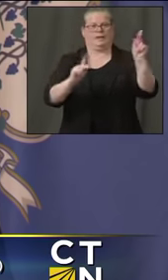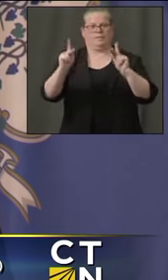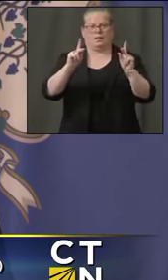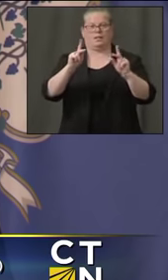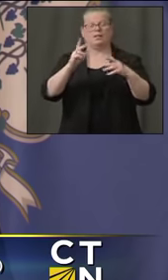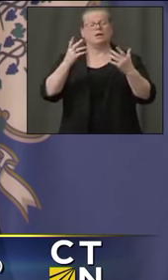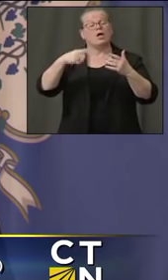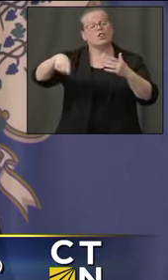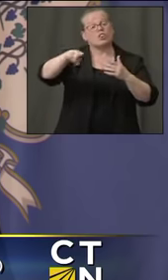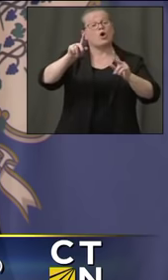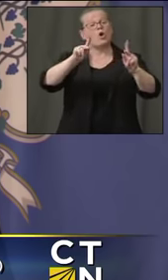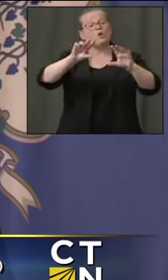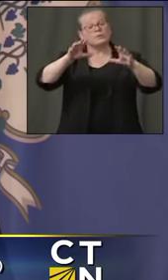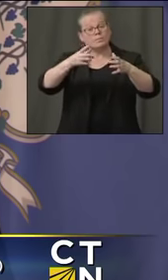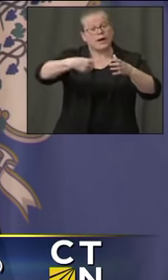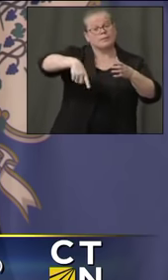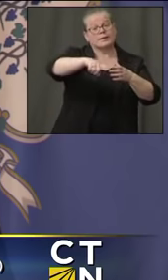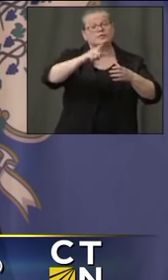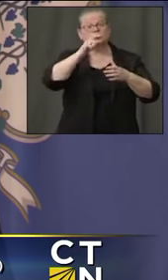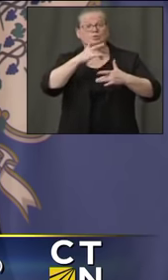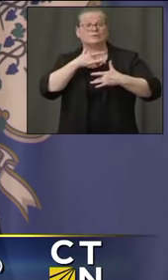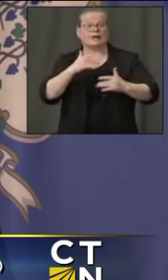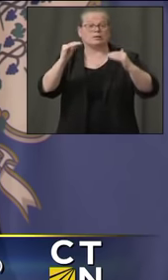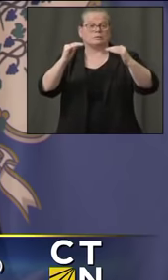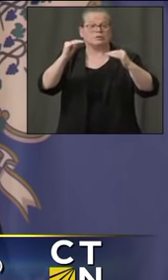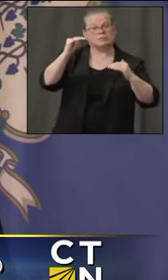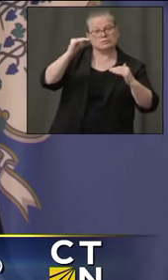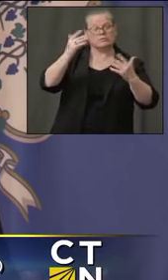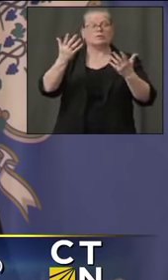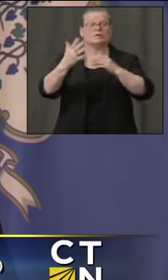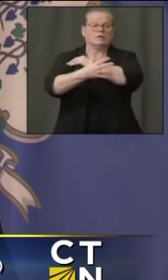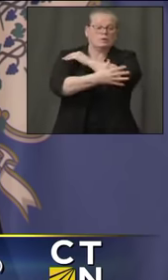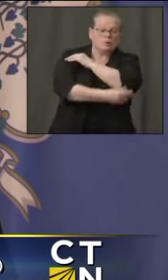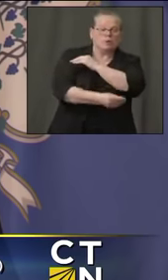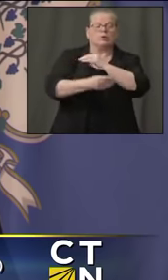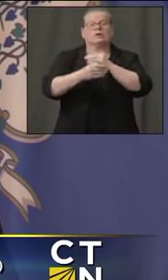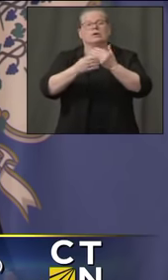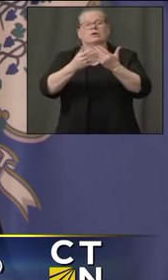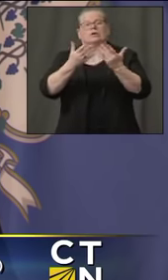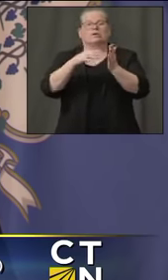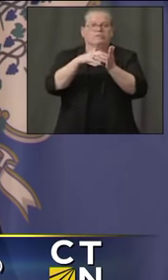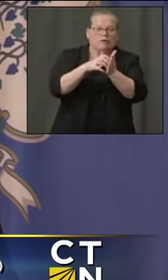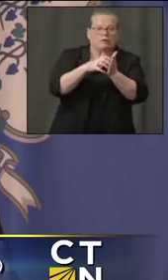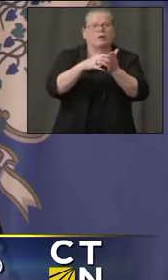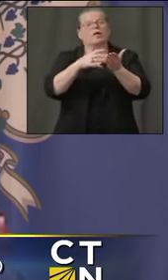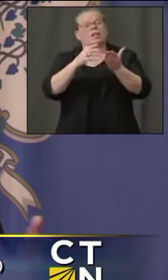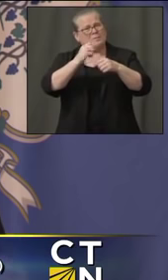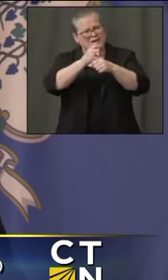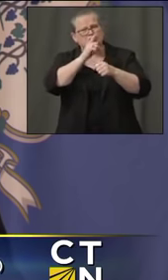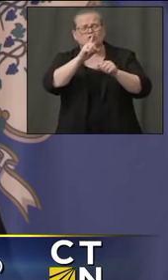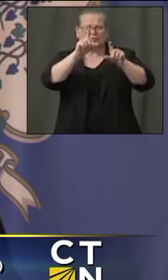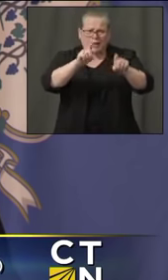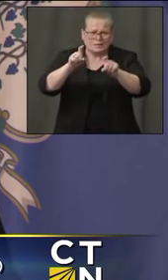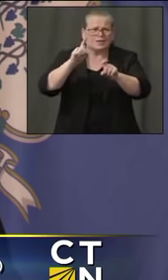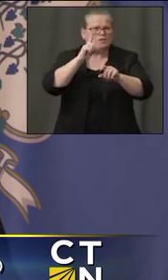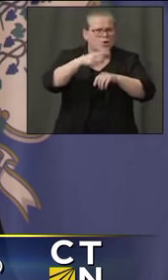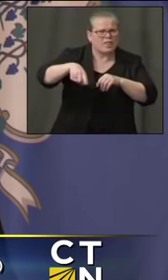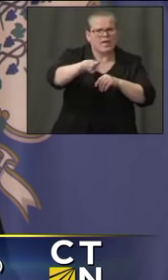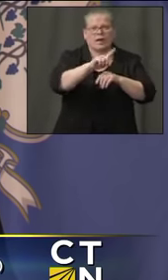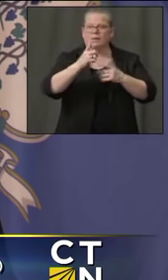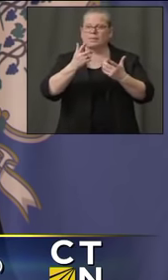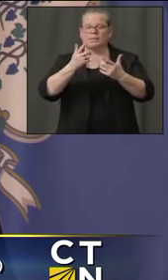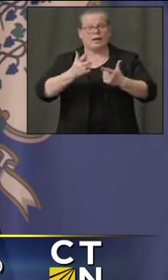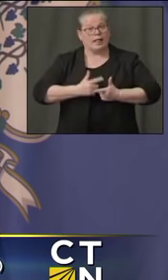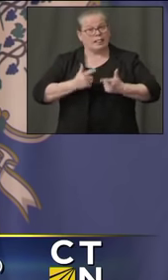get the treatment, they have the health care, and they have the separate living plus food as they needed going forward.